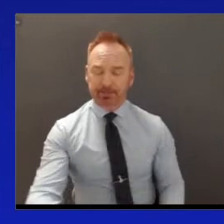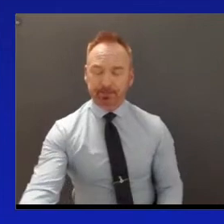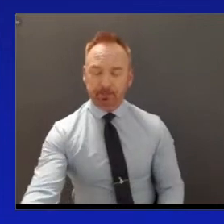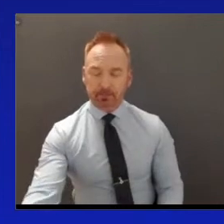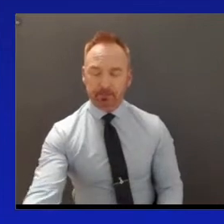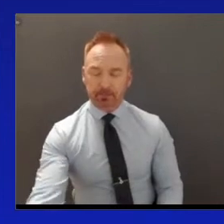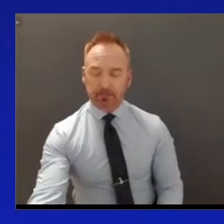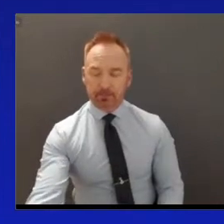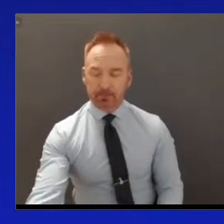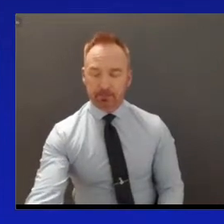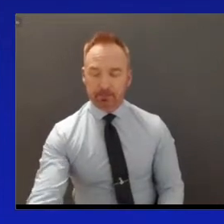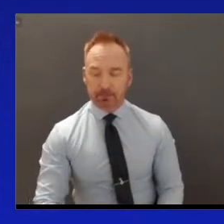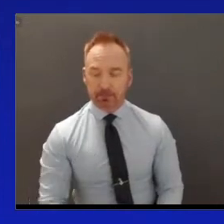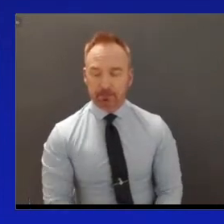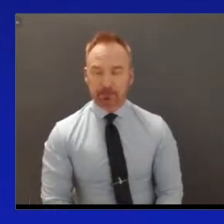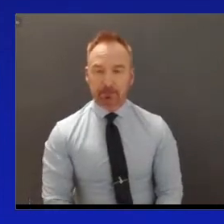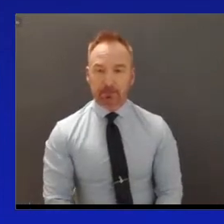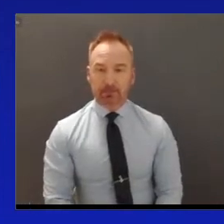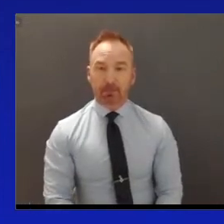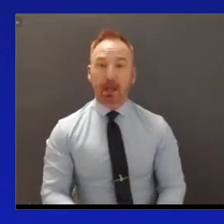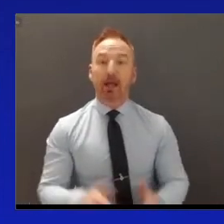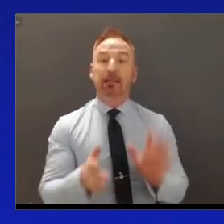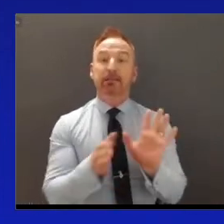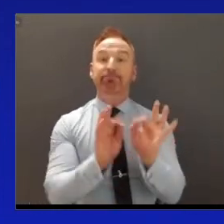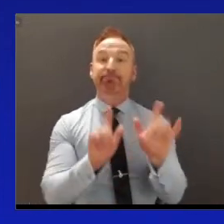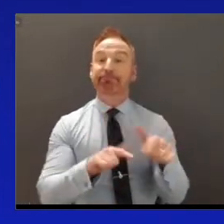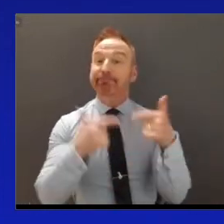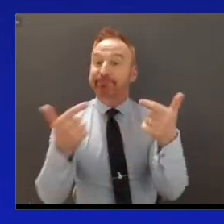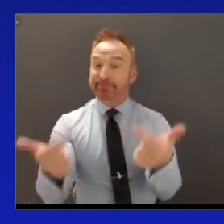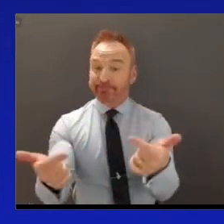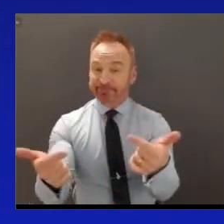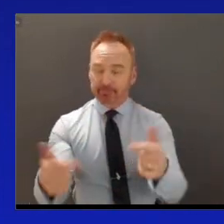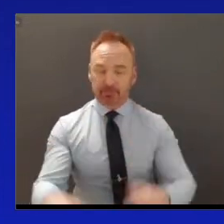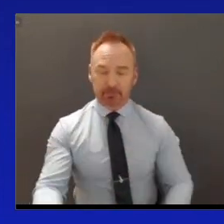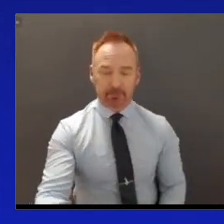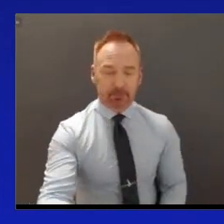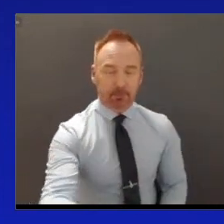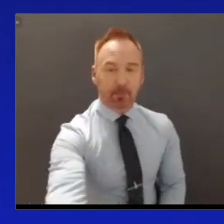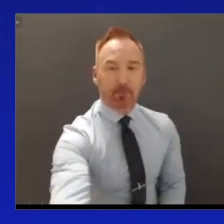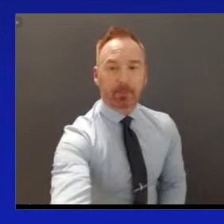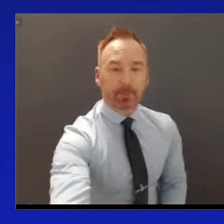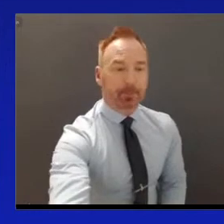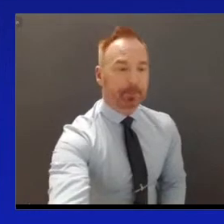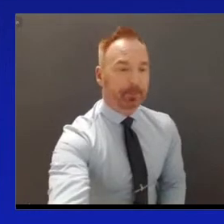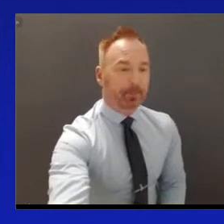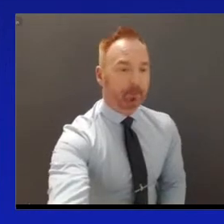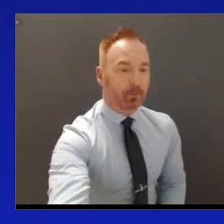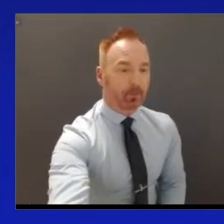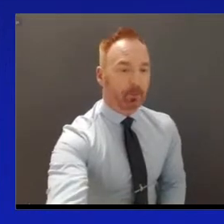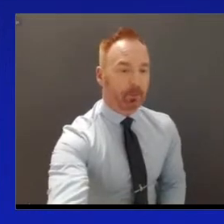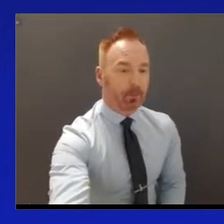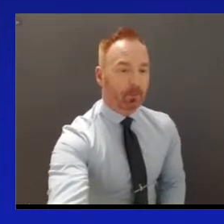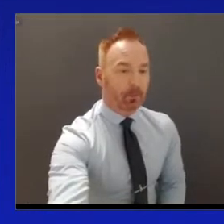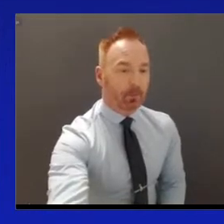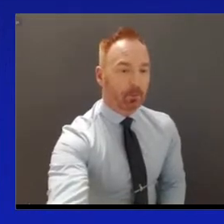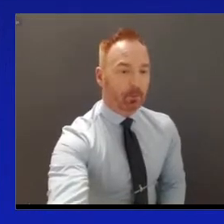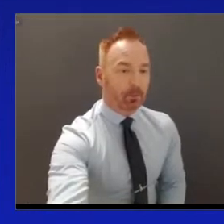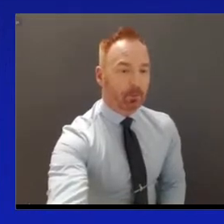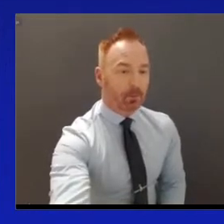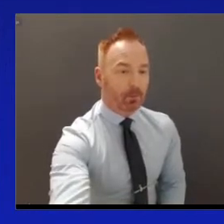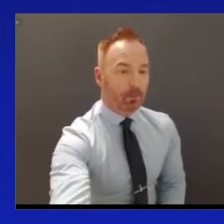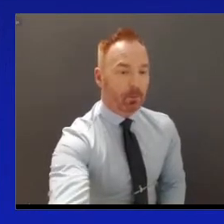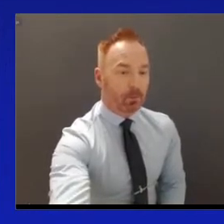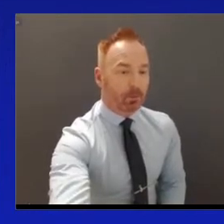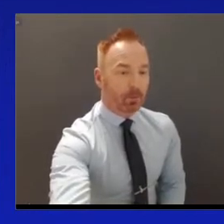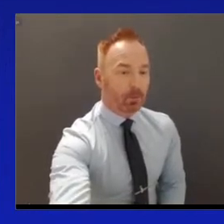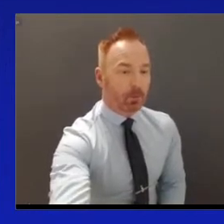like to add that from a medical point of view, we are following the National